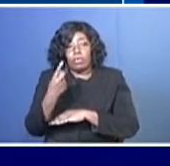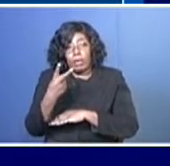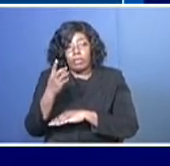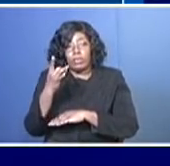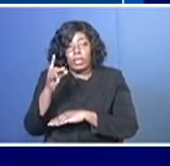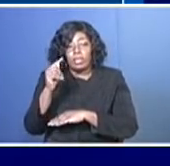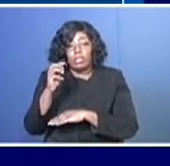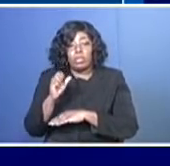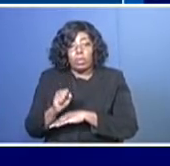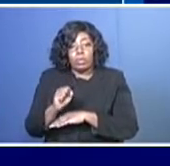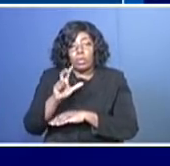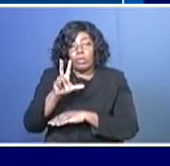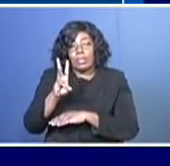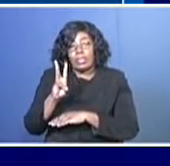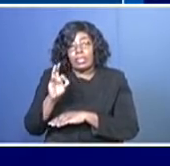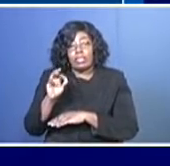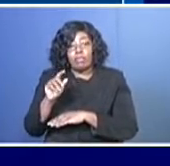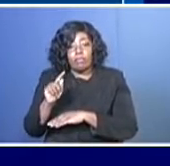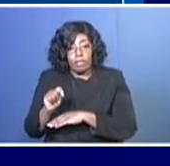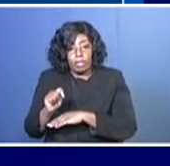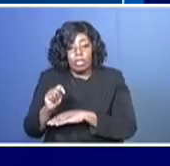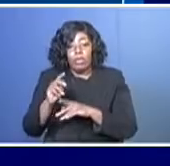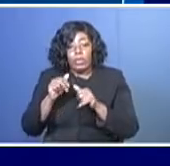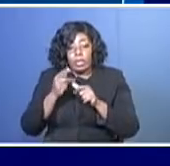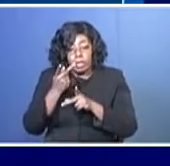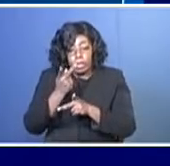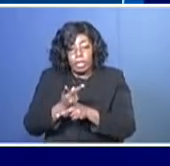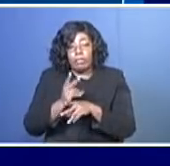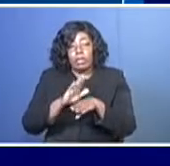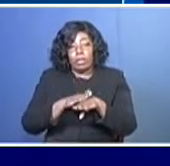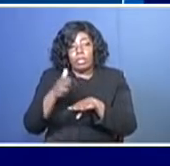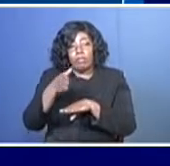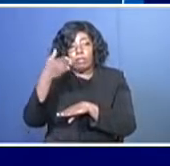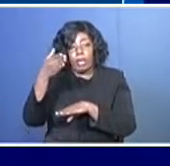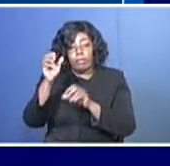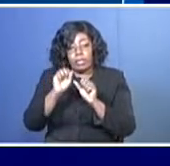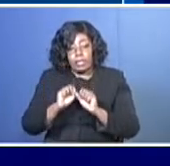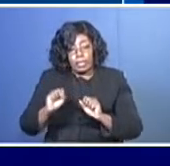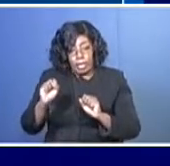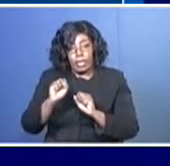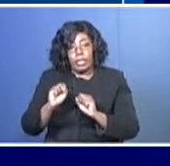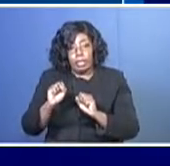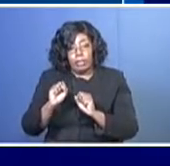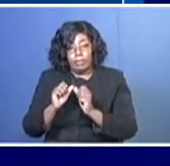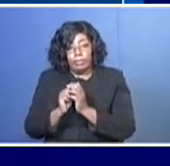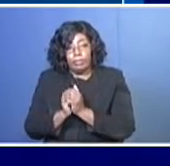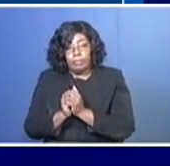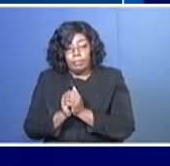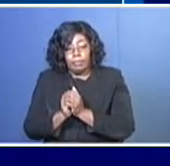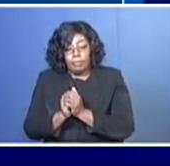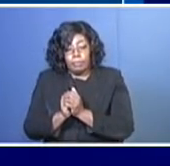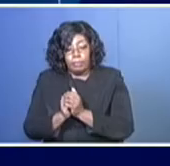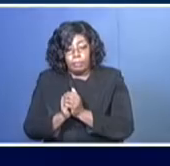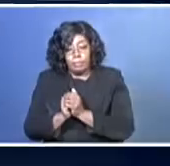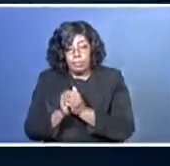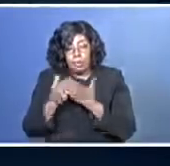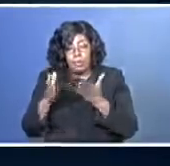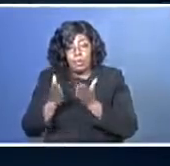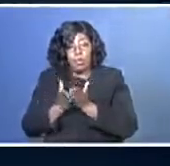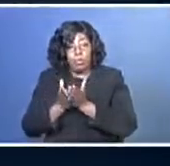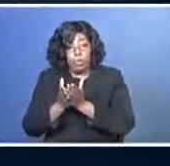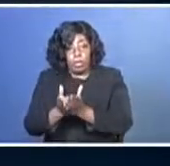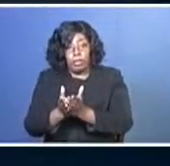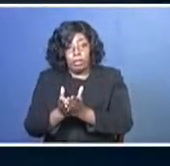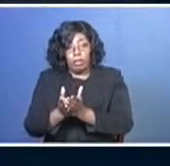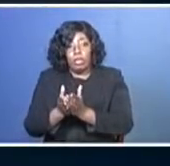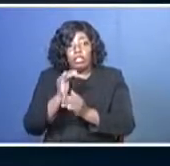knots, the wave heights 3 to 6 feet. So we maintain the caution flags through Saturday for the central and southeast Bahamas. That's going to do it for your boating